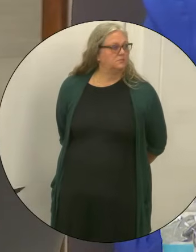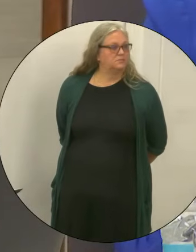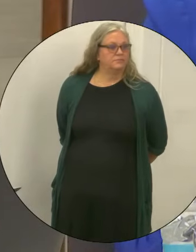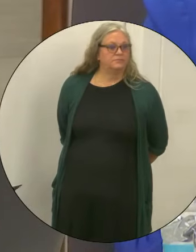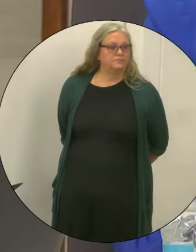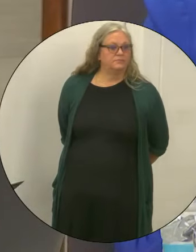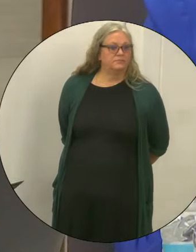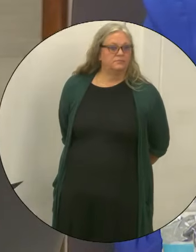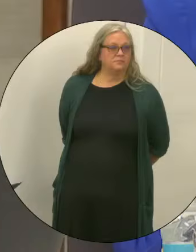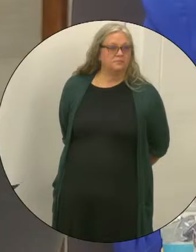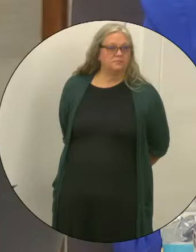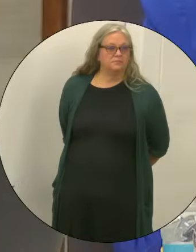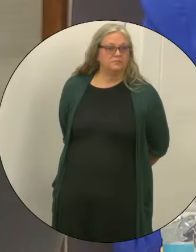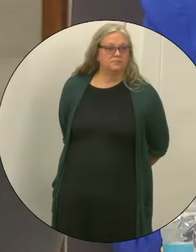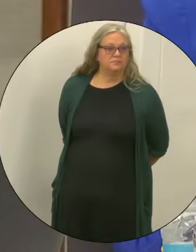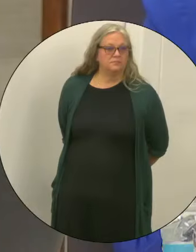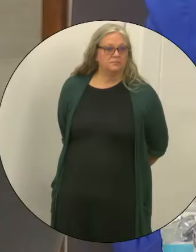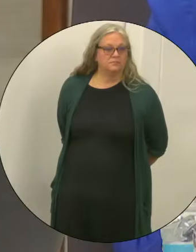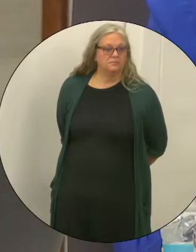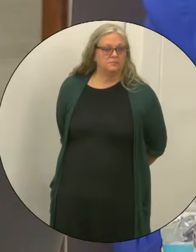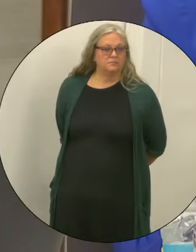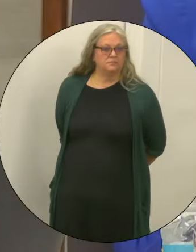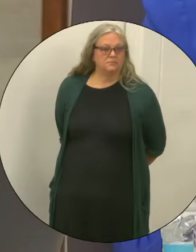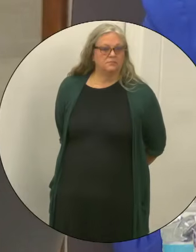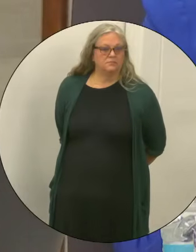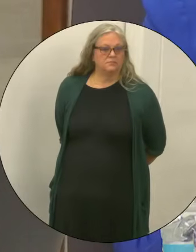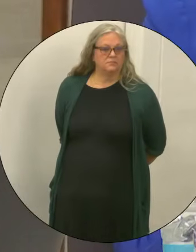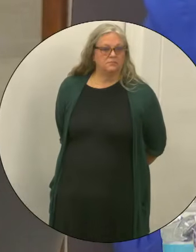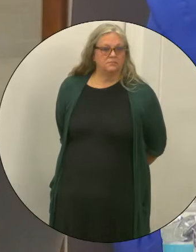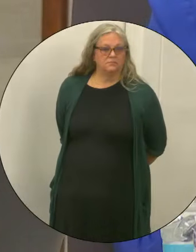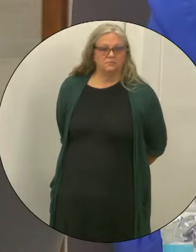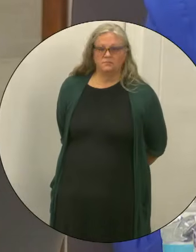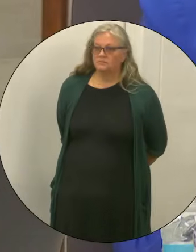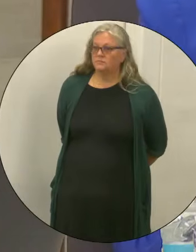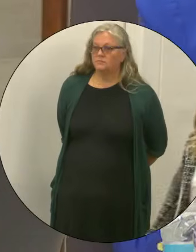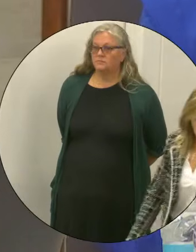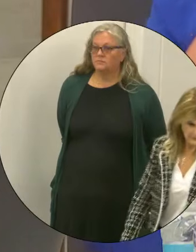ma'am? You're on here. You're on here.